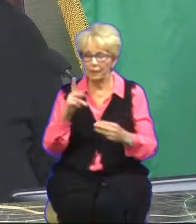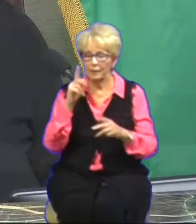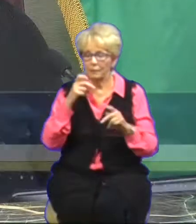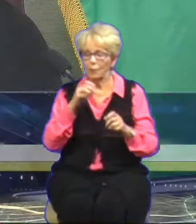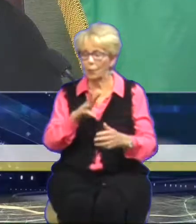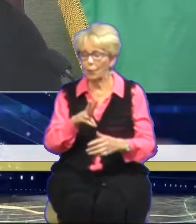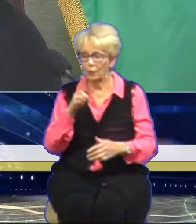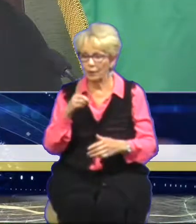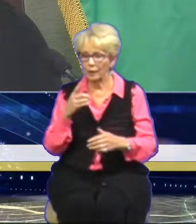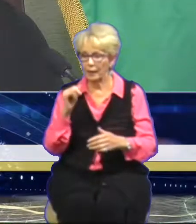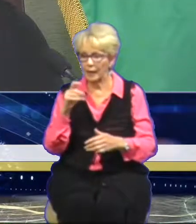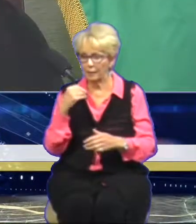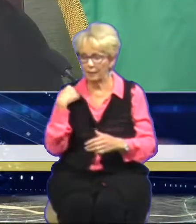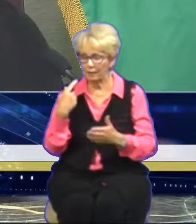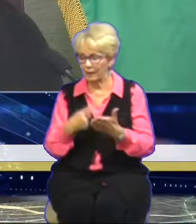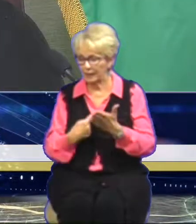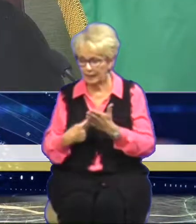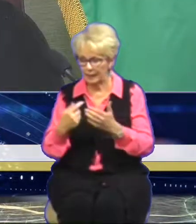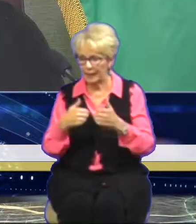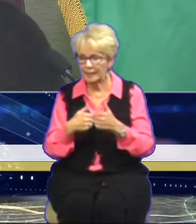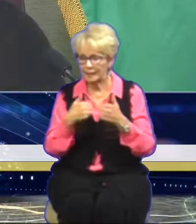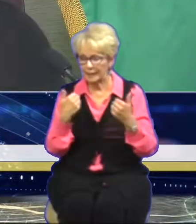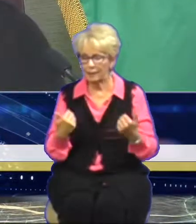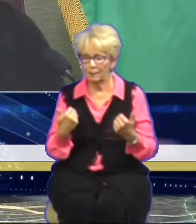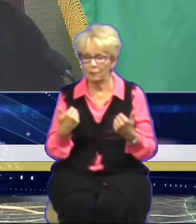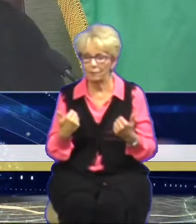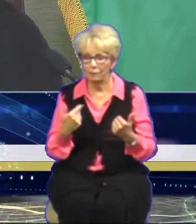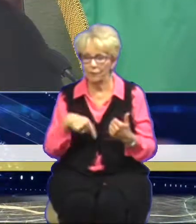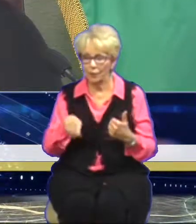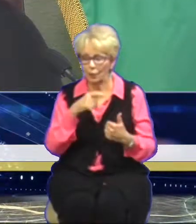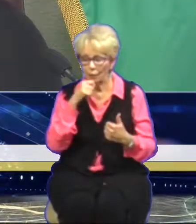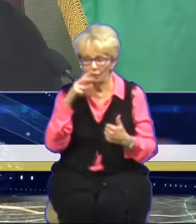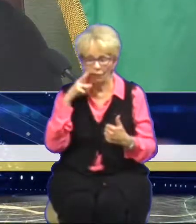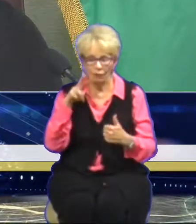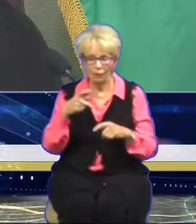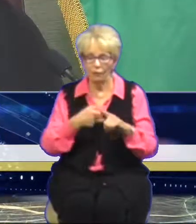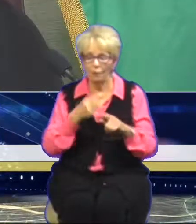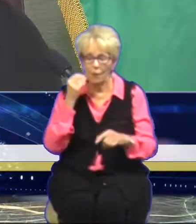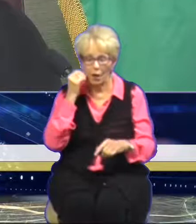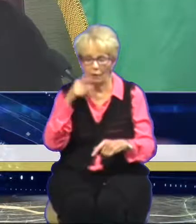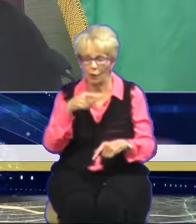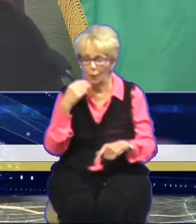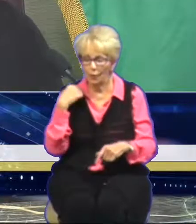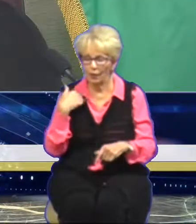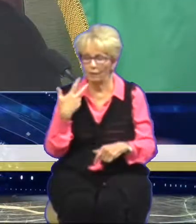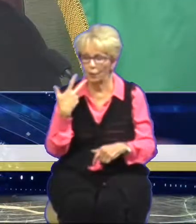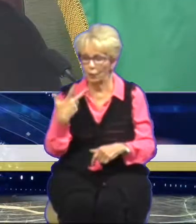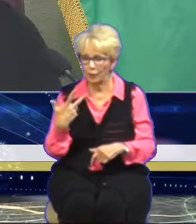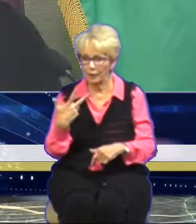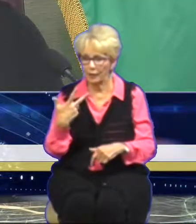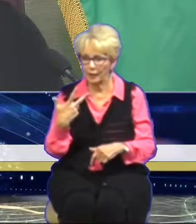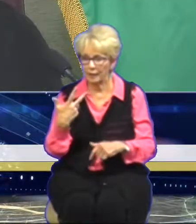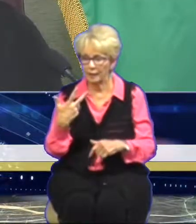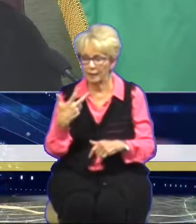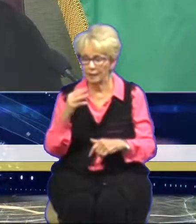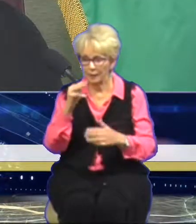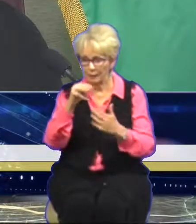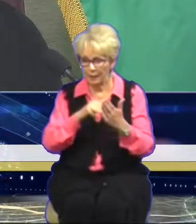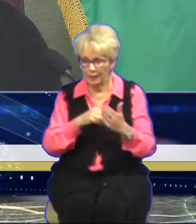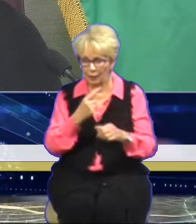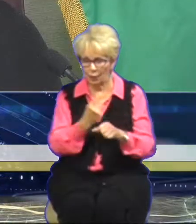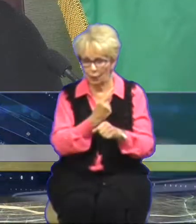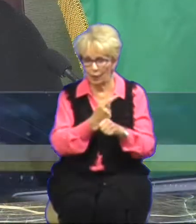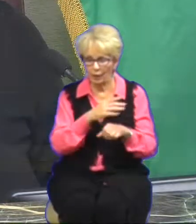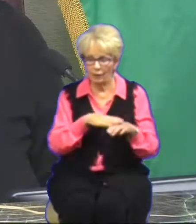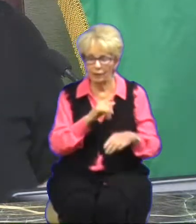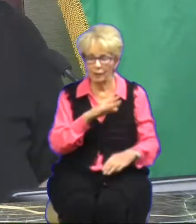wants to remove an item and have it discussed separately. For those of you viewing at home, you have three sets of minutes, a regular meeting